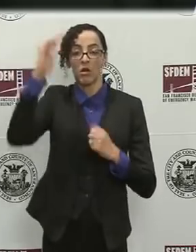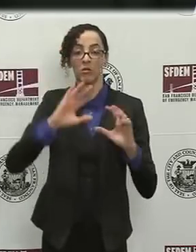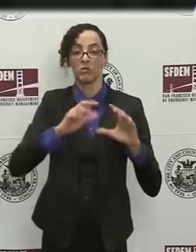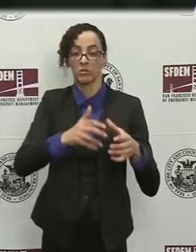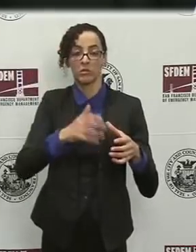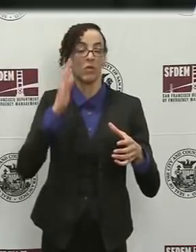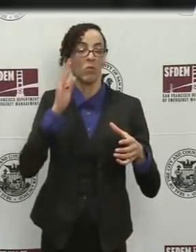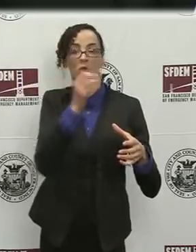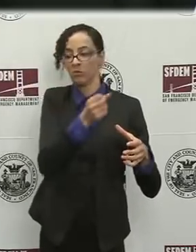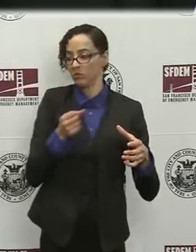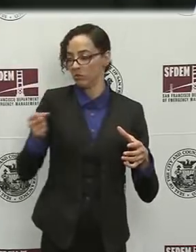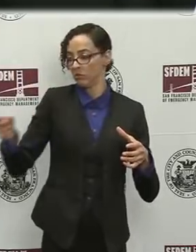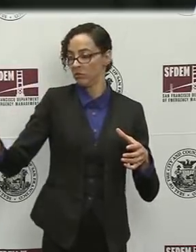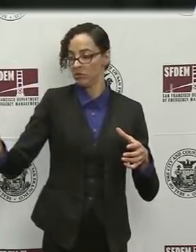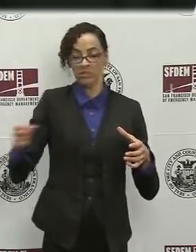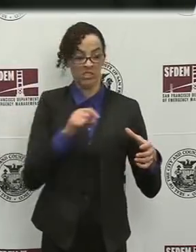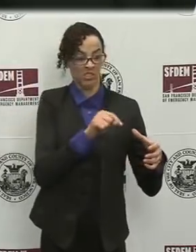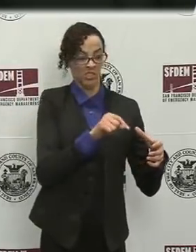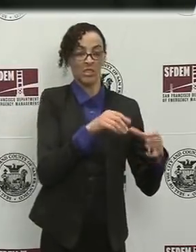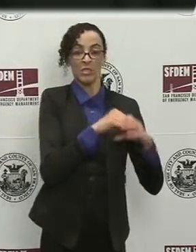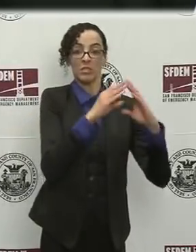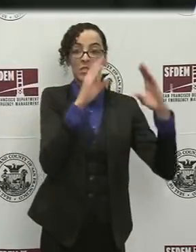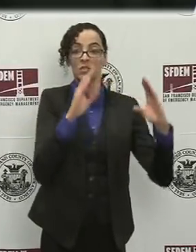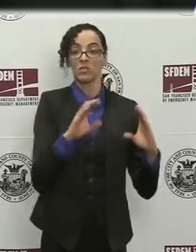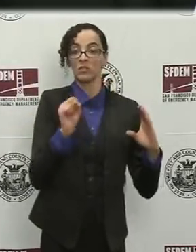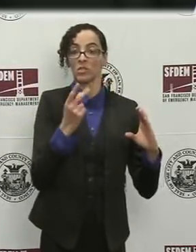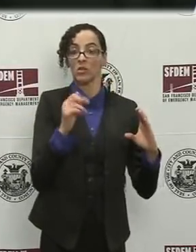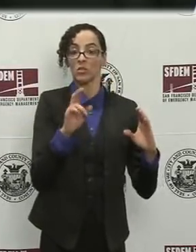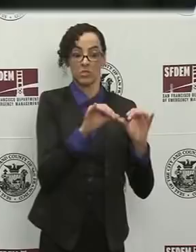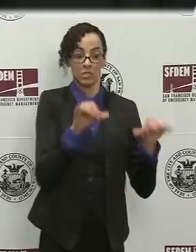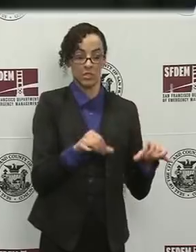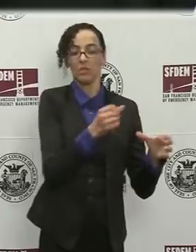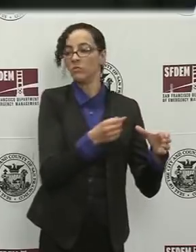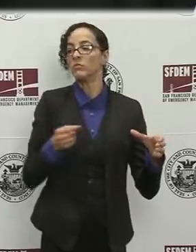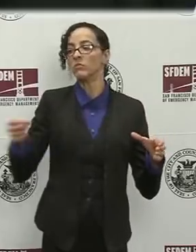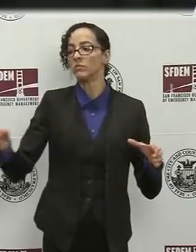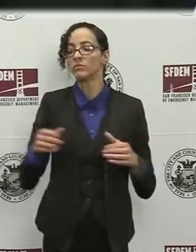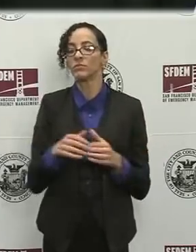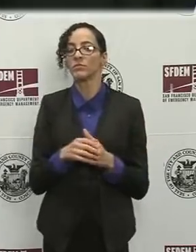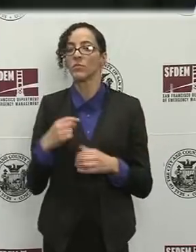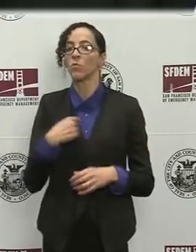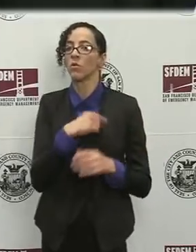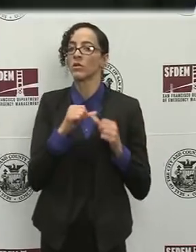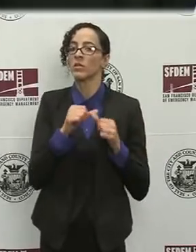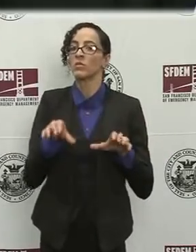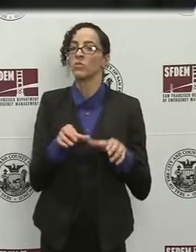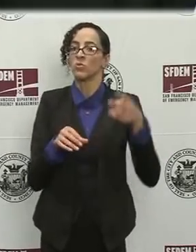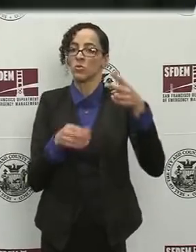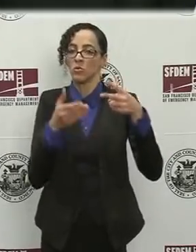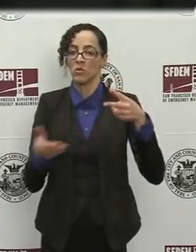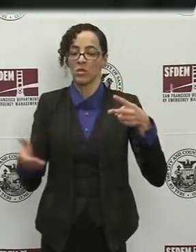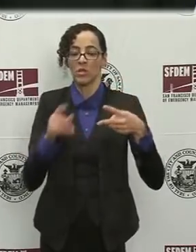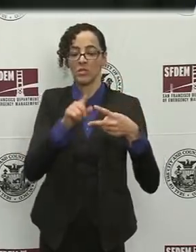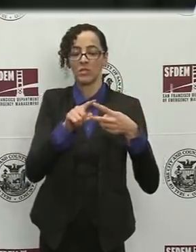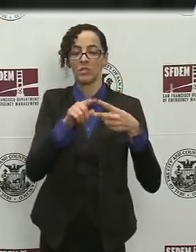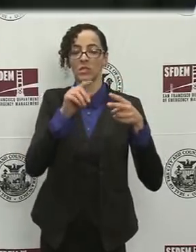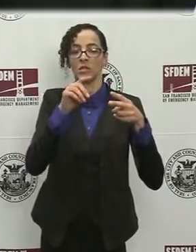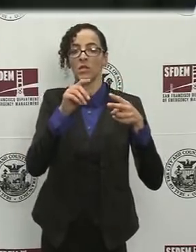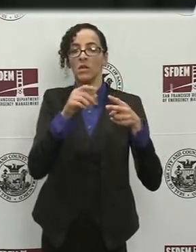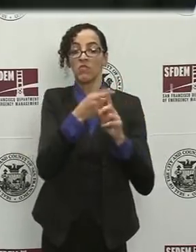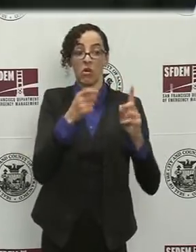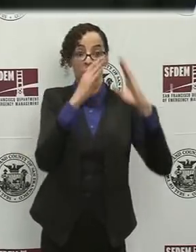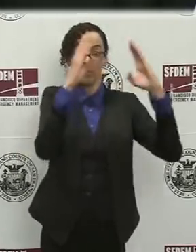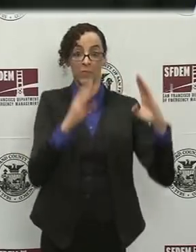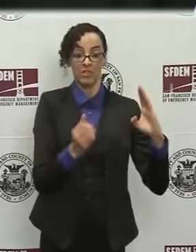We will continue to do 2 things. One is continue to move individuals from the shelter system and then the street into these